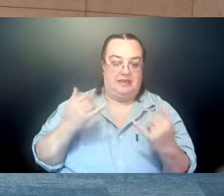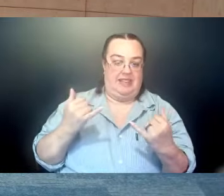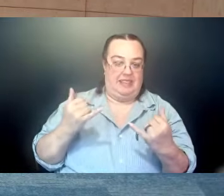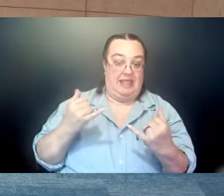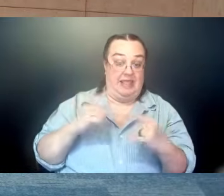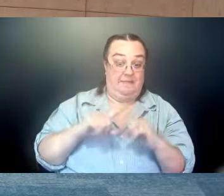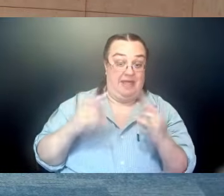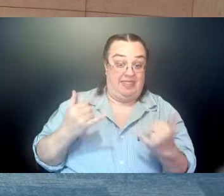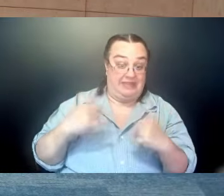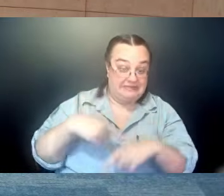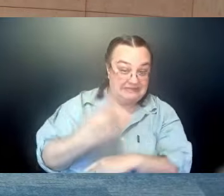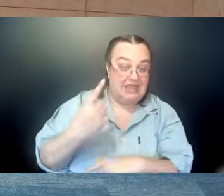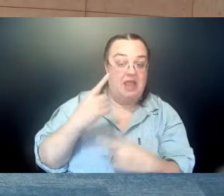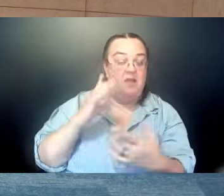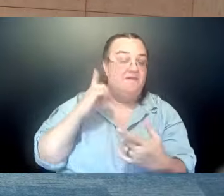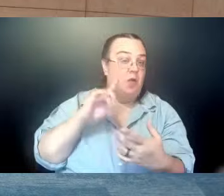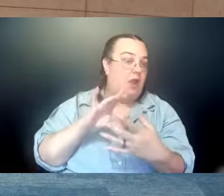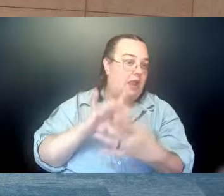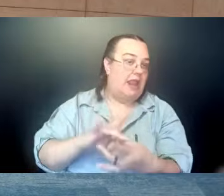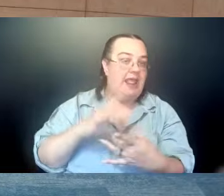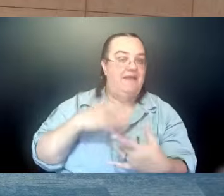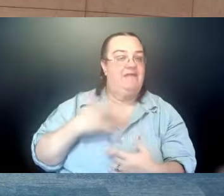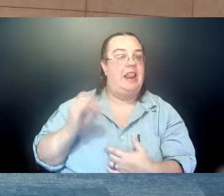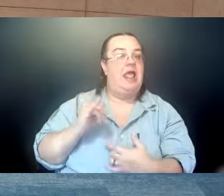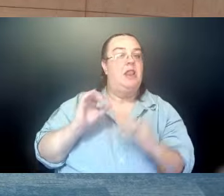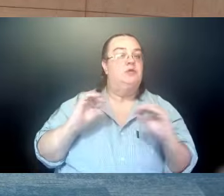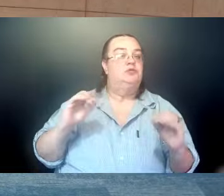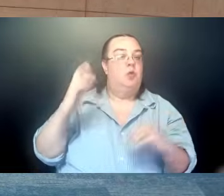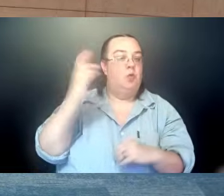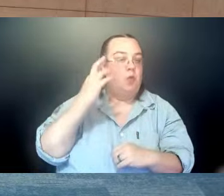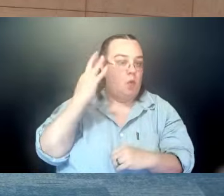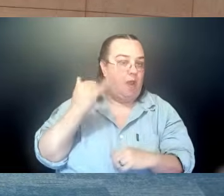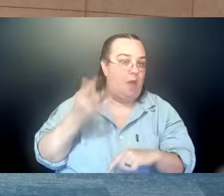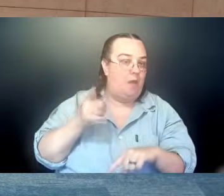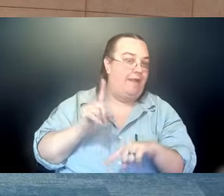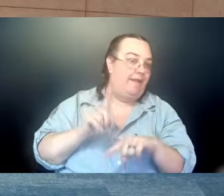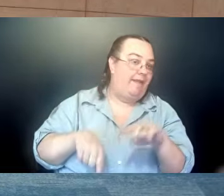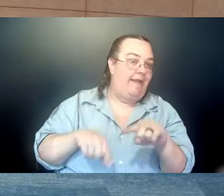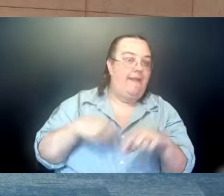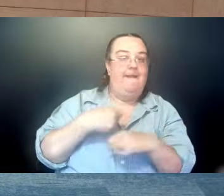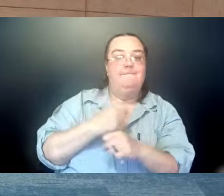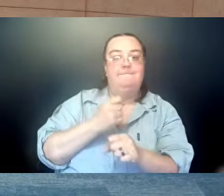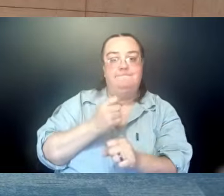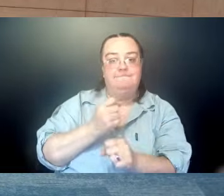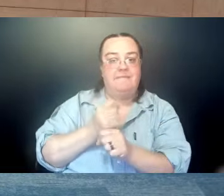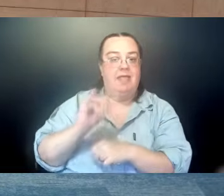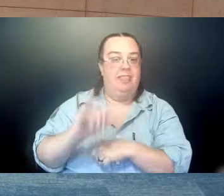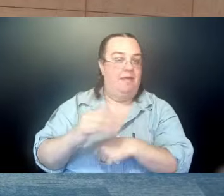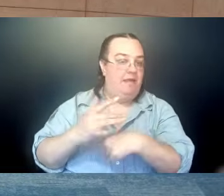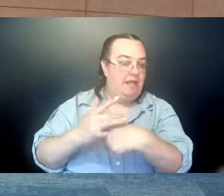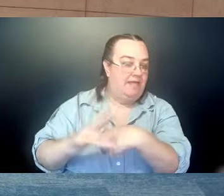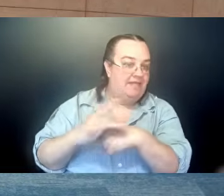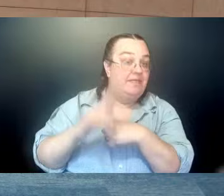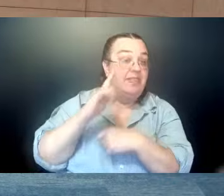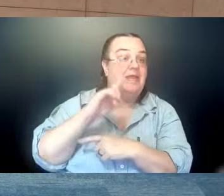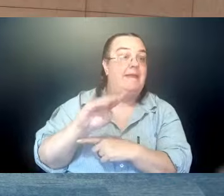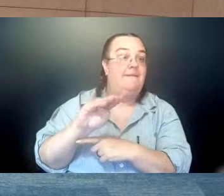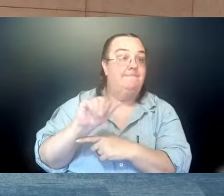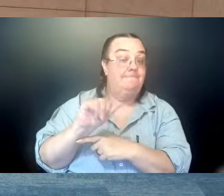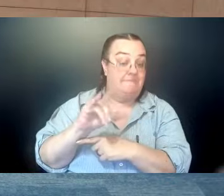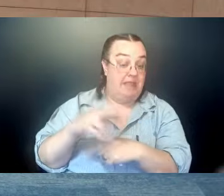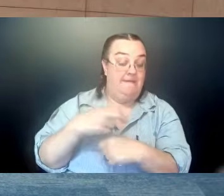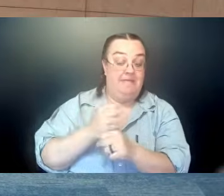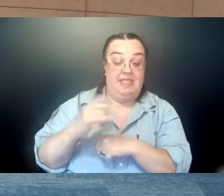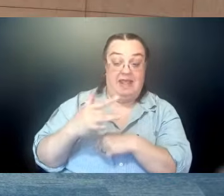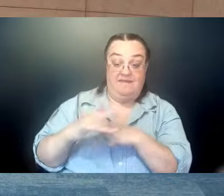connectivity, there is no reason that we could not have made it available. I think the mayor had made it available to